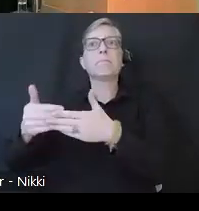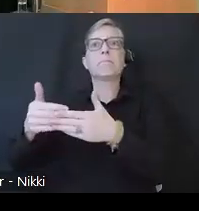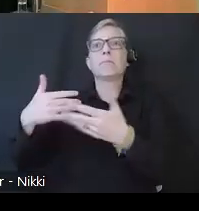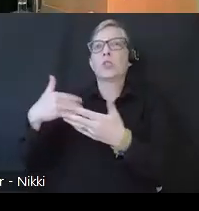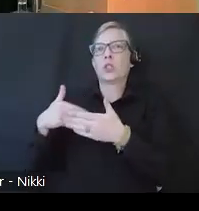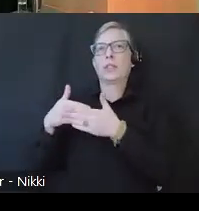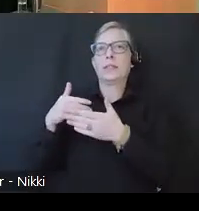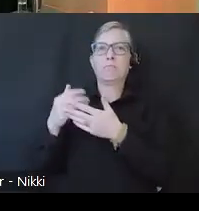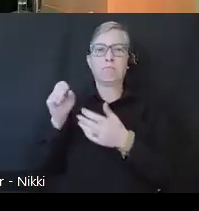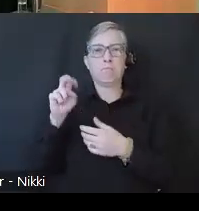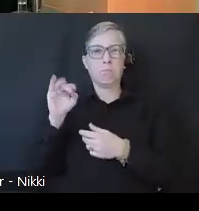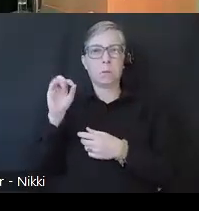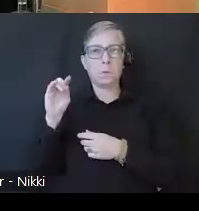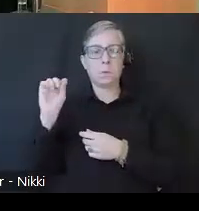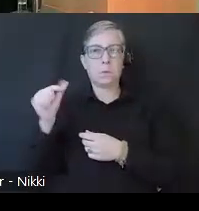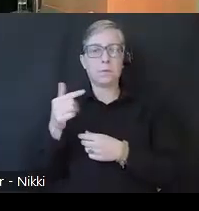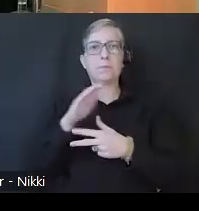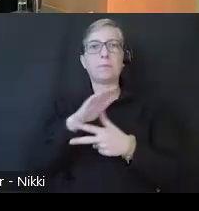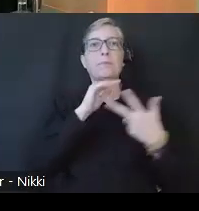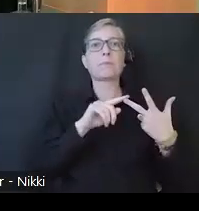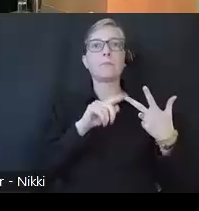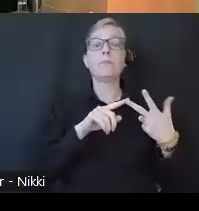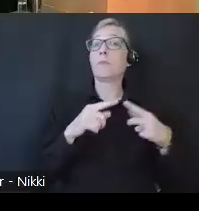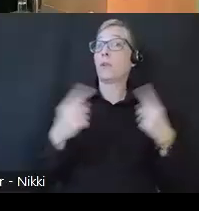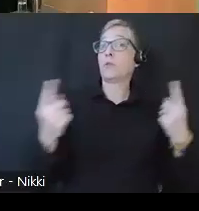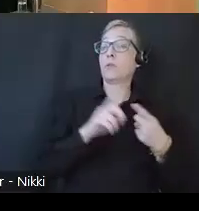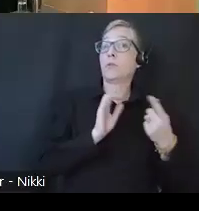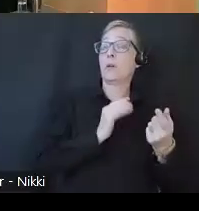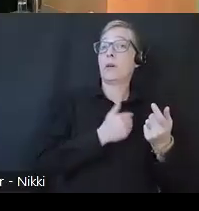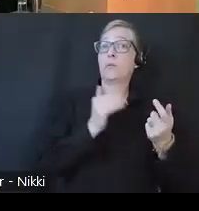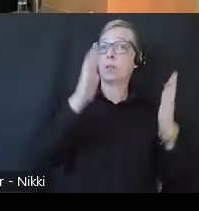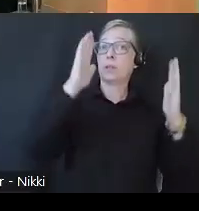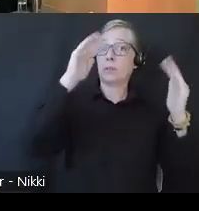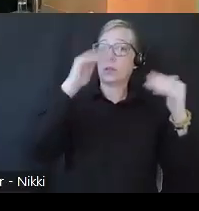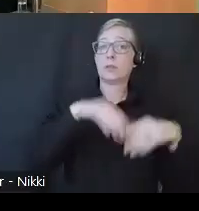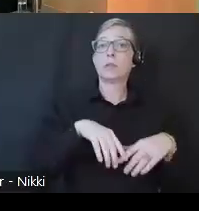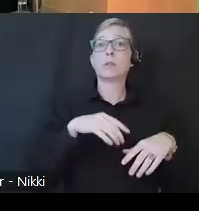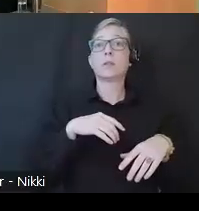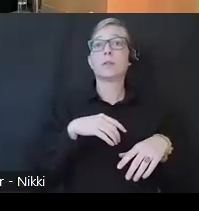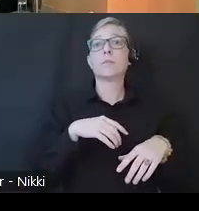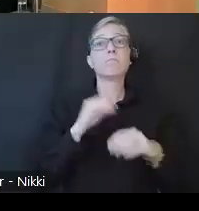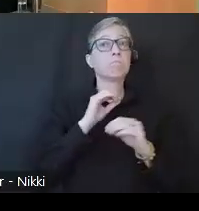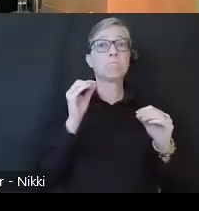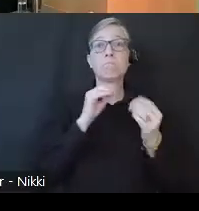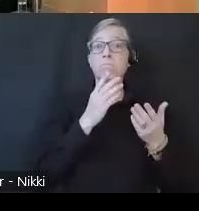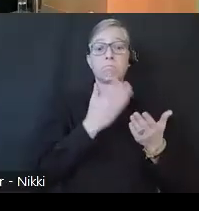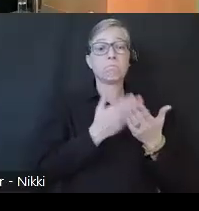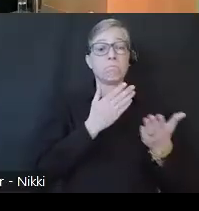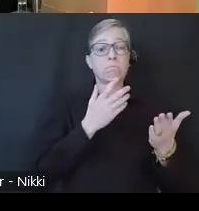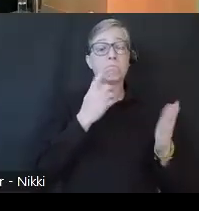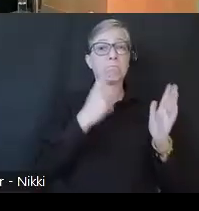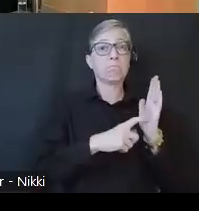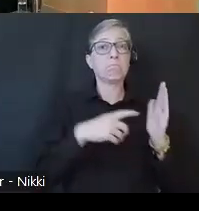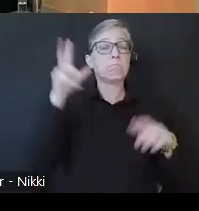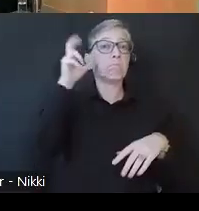In contrast to what we expected, we did not find evidence that auditory hallucinations in